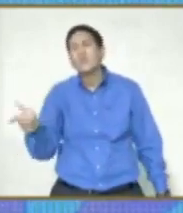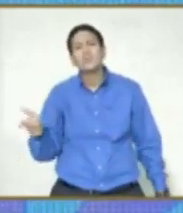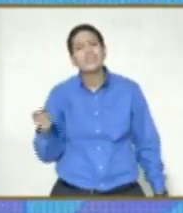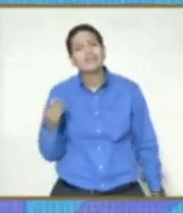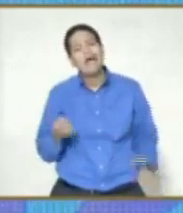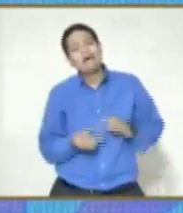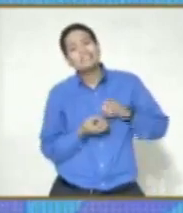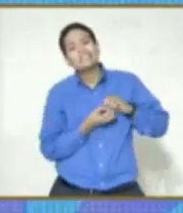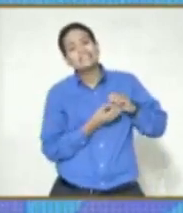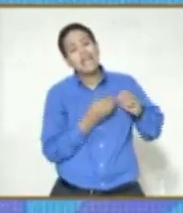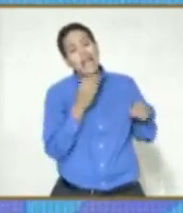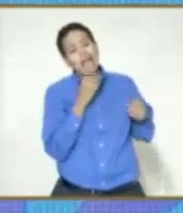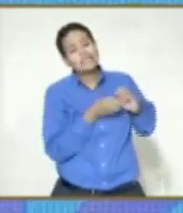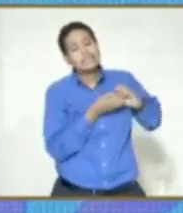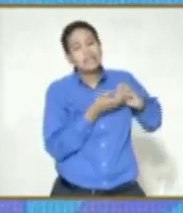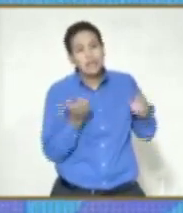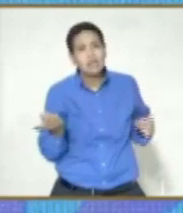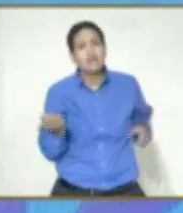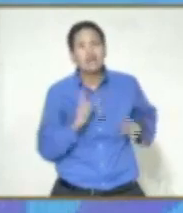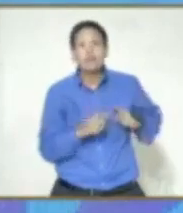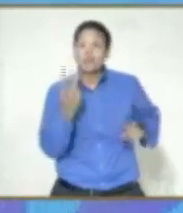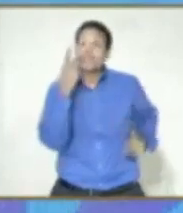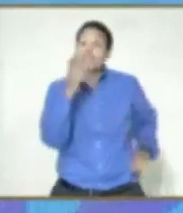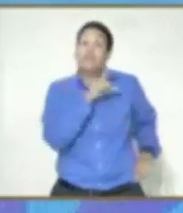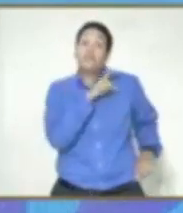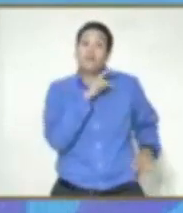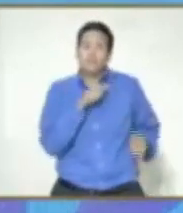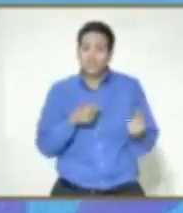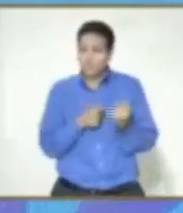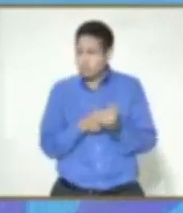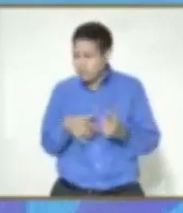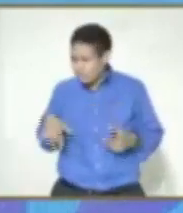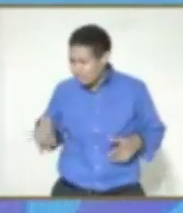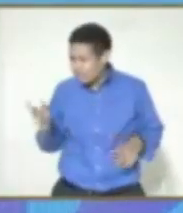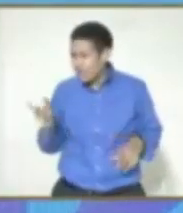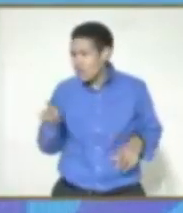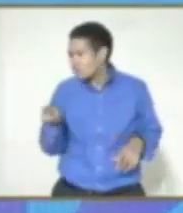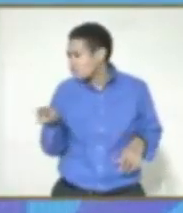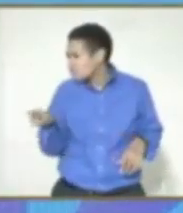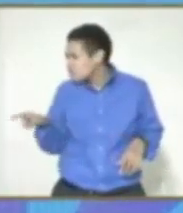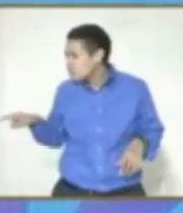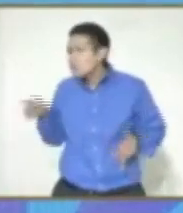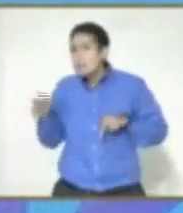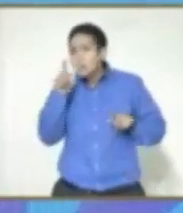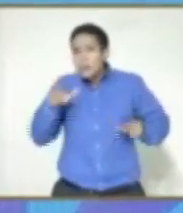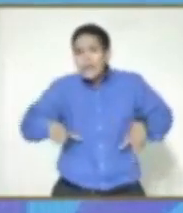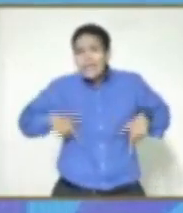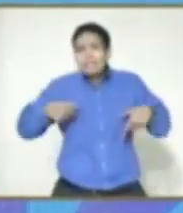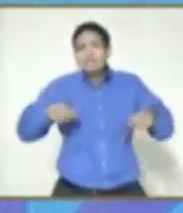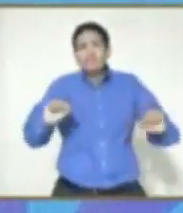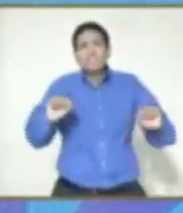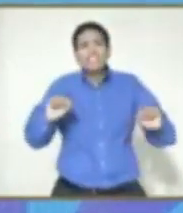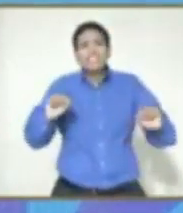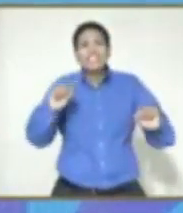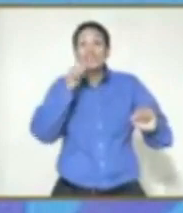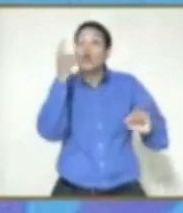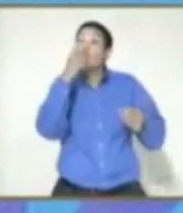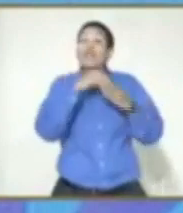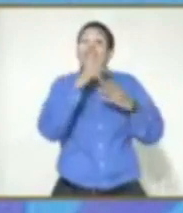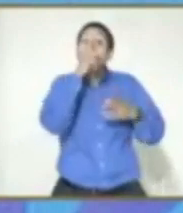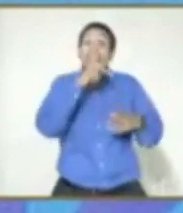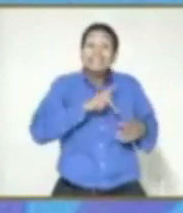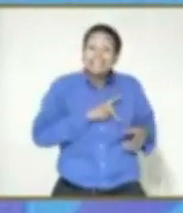now is that the police is assisting wherever they find these homeless persons, not just in the corporate